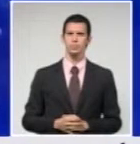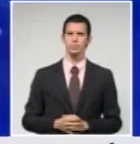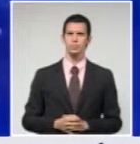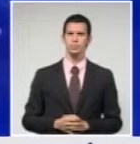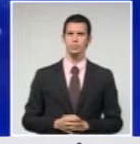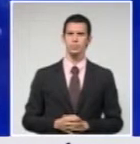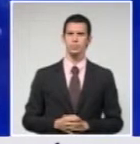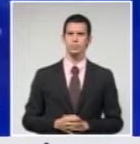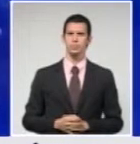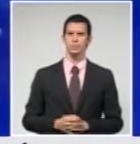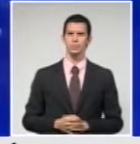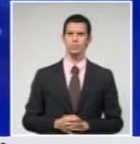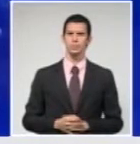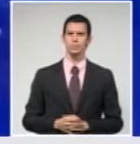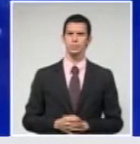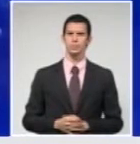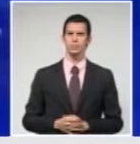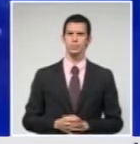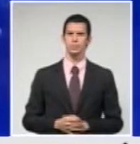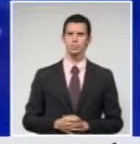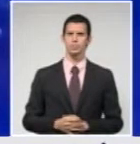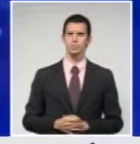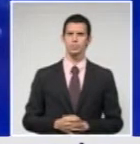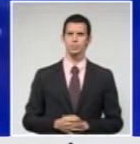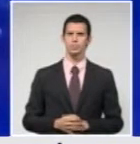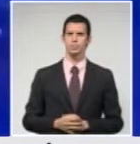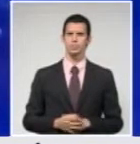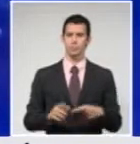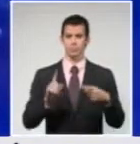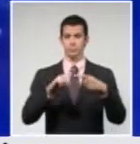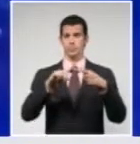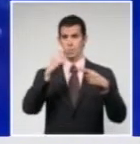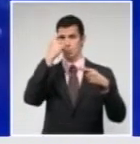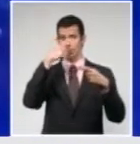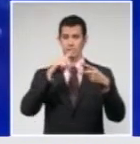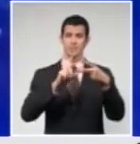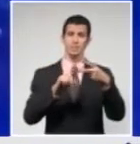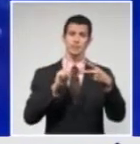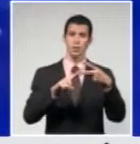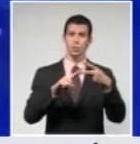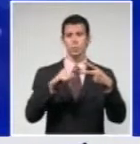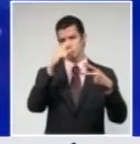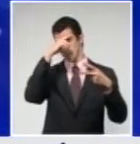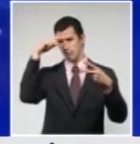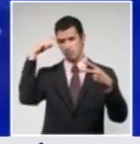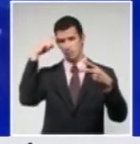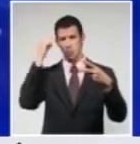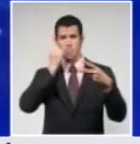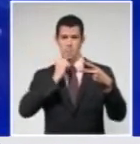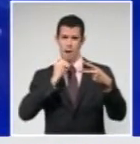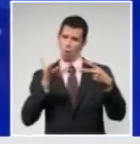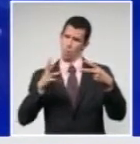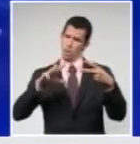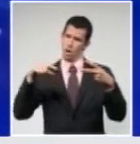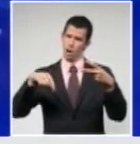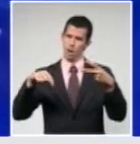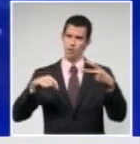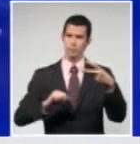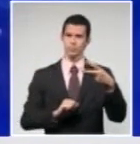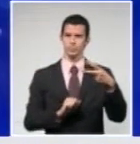with 9.6, Mayabeque 2.08, Matanzas has a rate